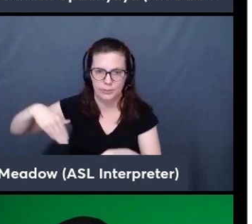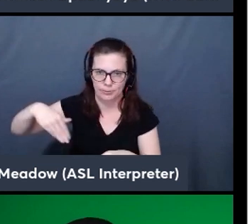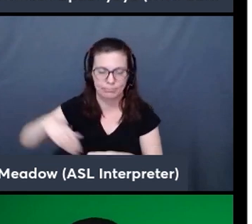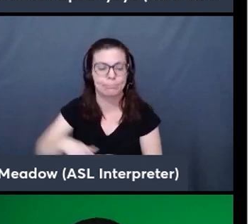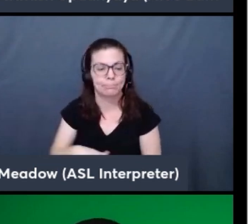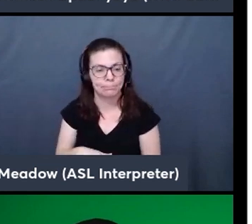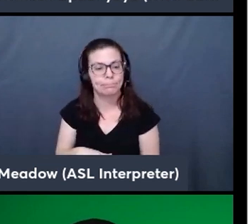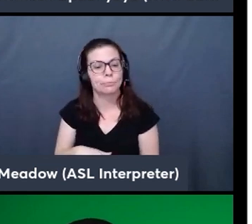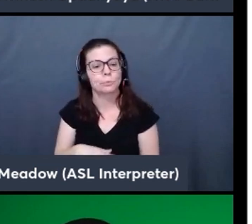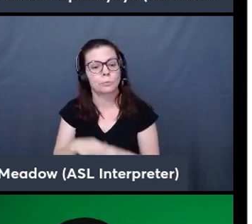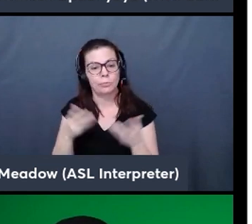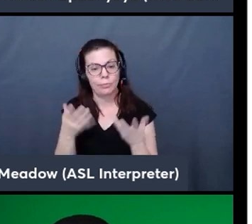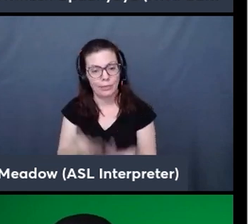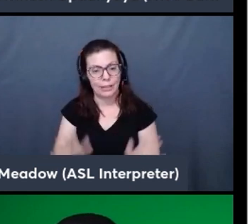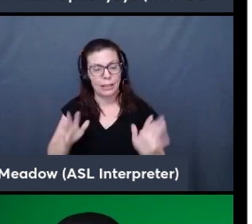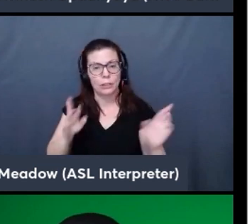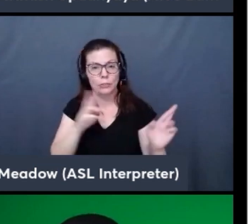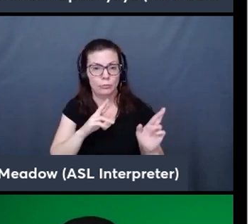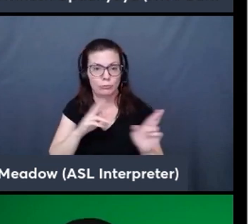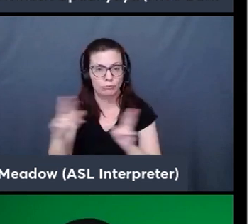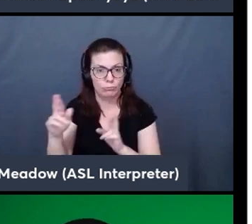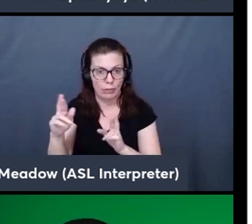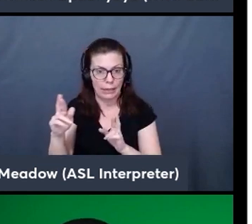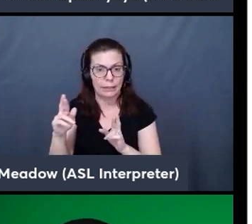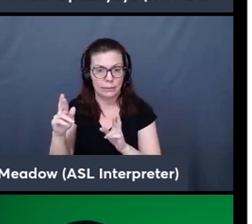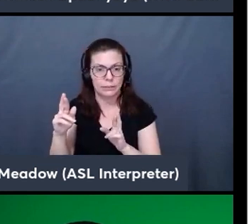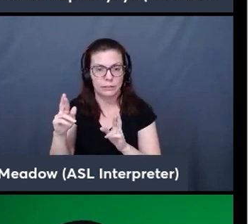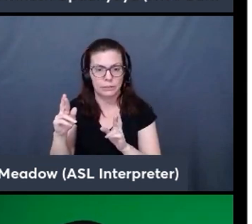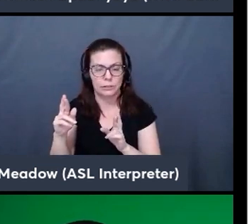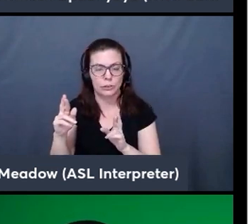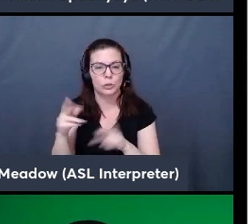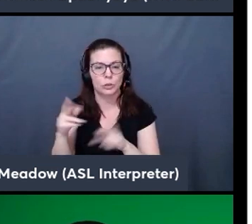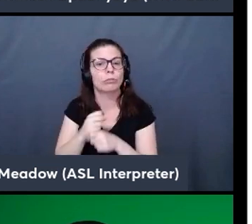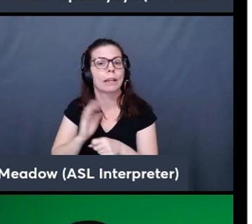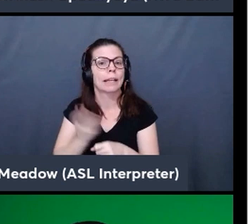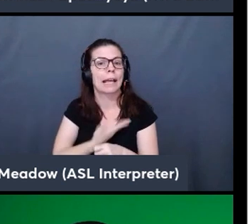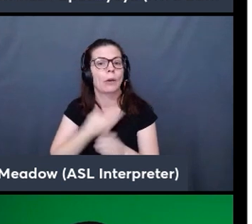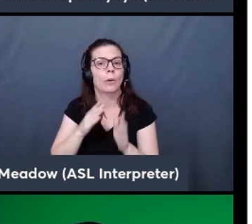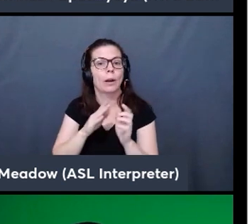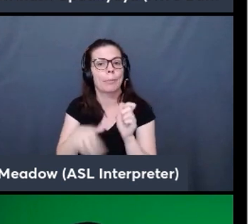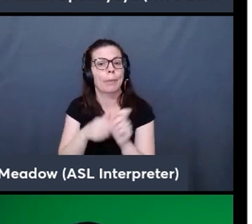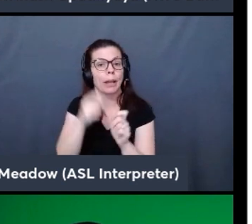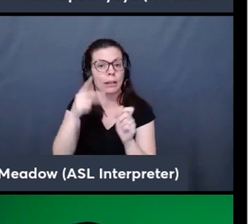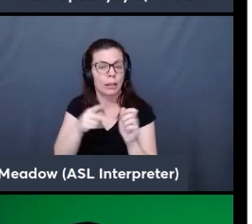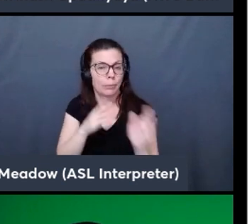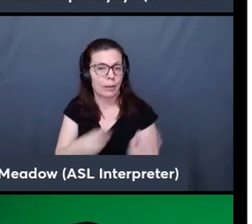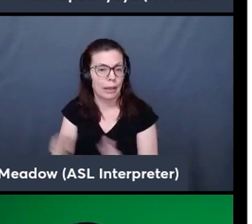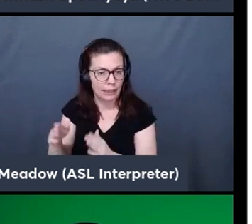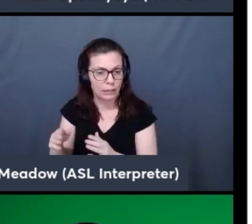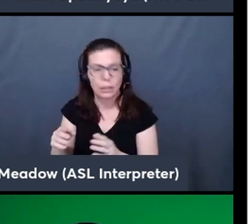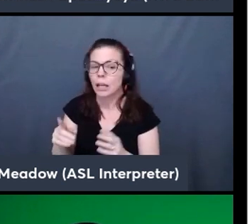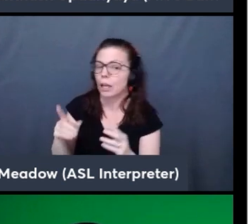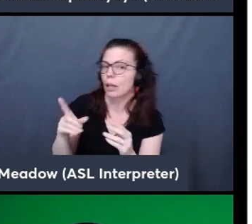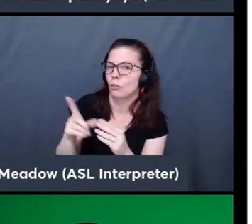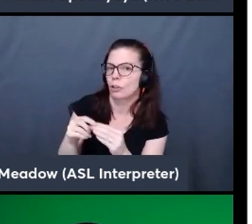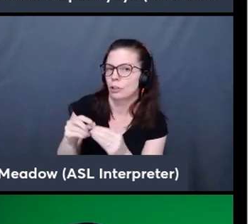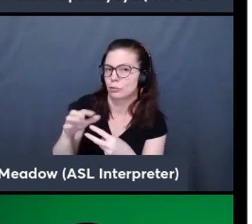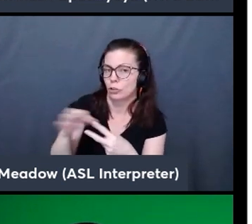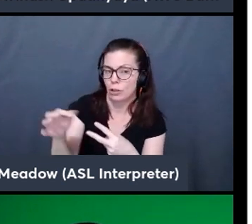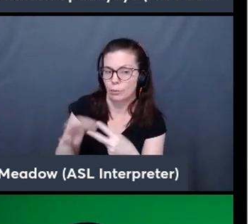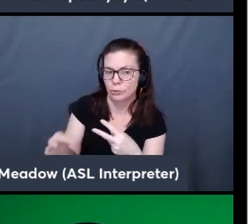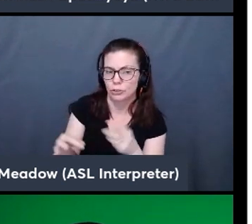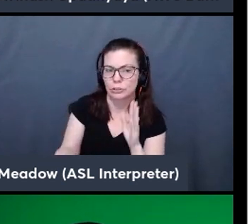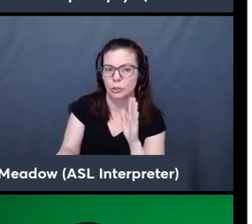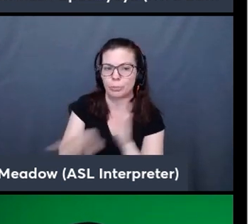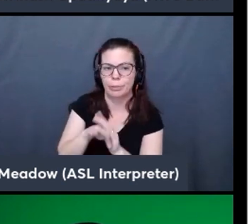So that is it. We are all ready to create our backup plan. There is an additional option of selecting